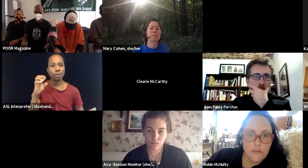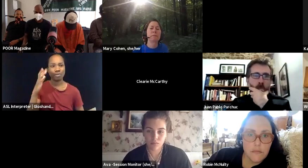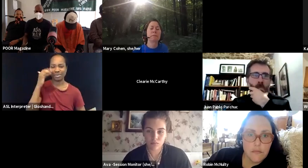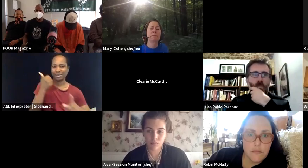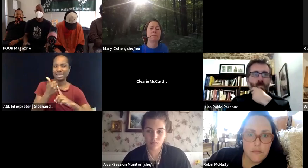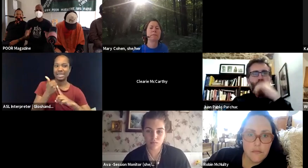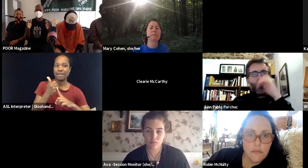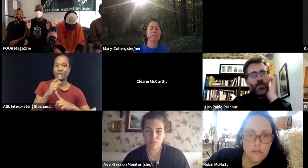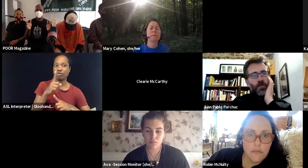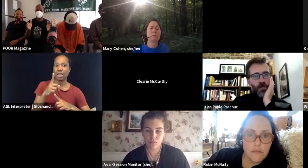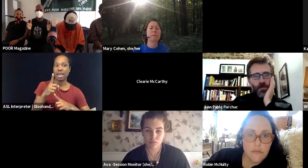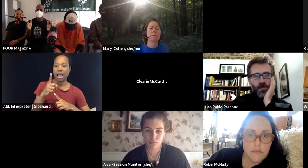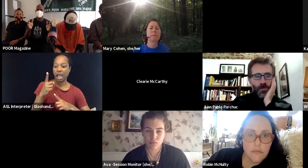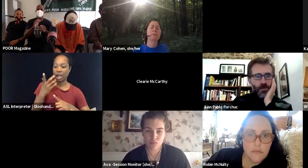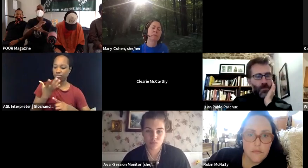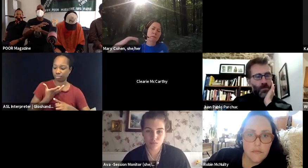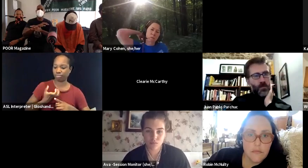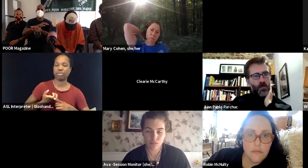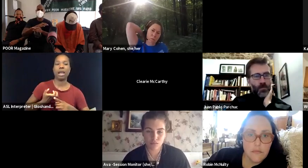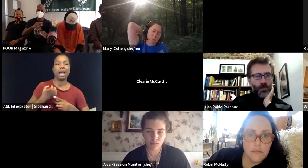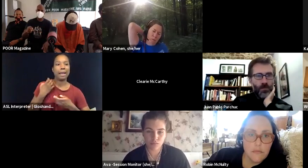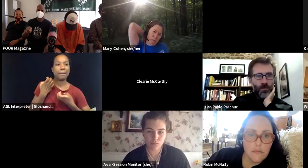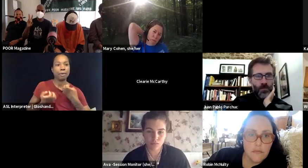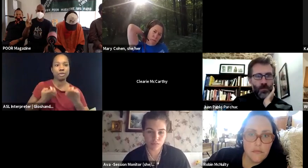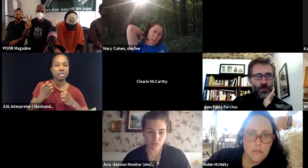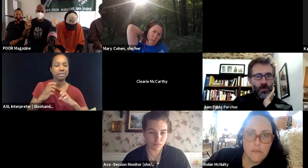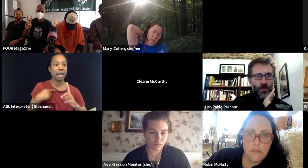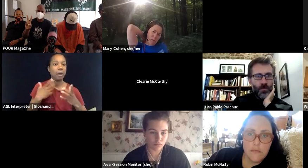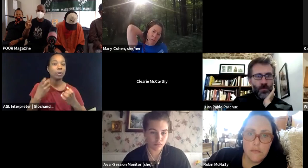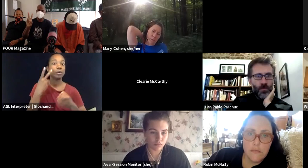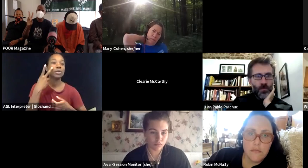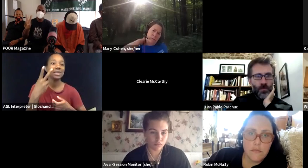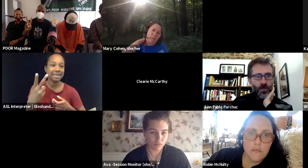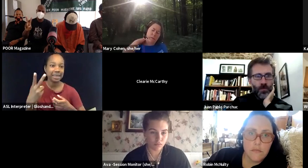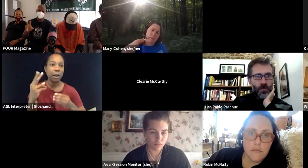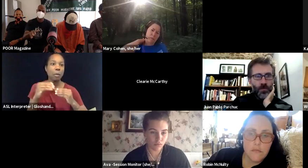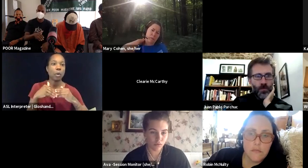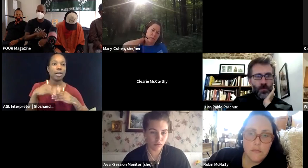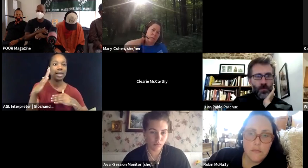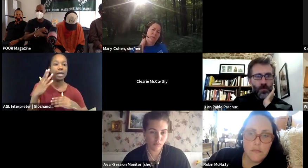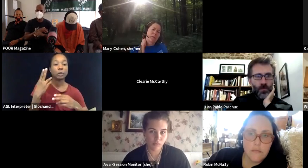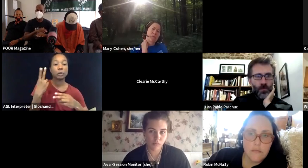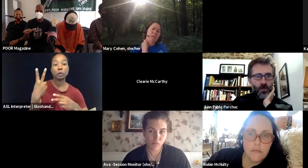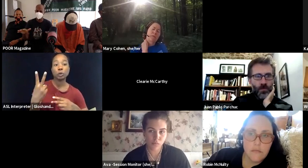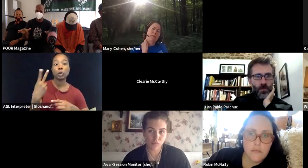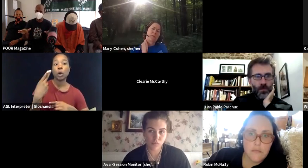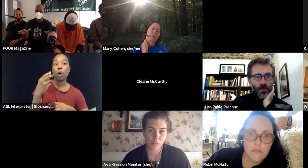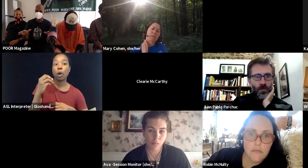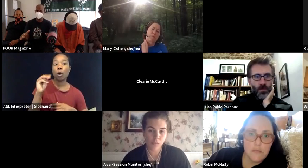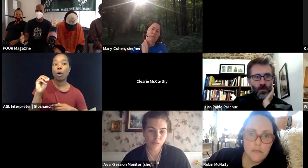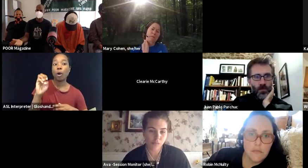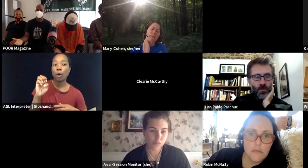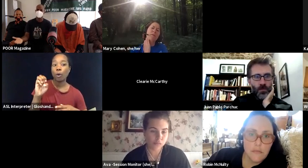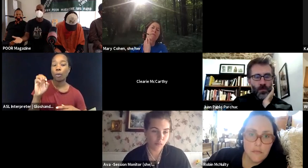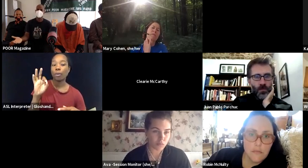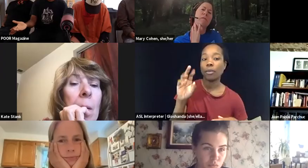emotion. But I would love to see more than 2 homefulness sites on this planet